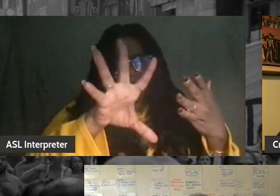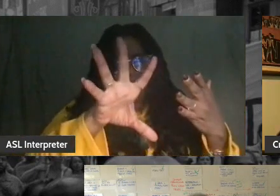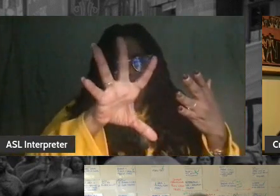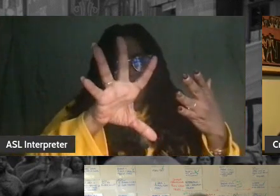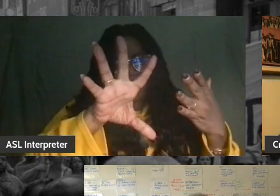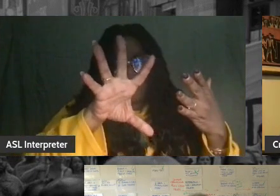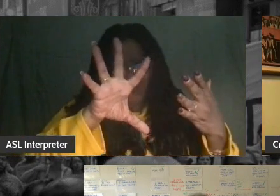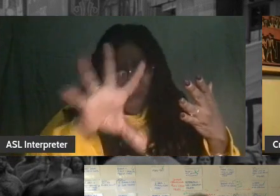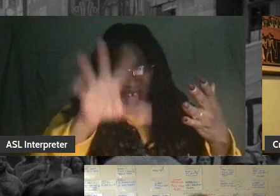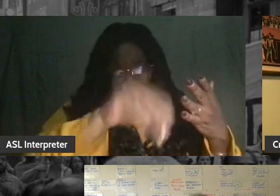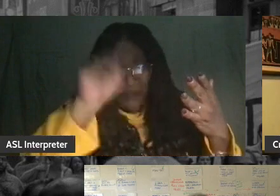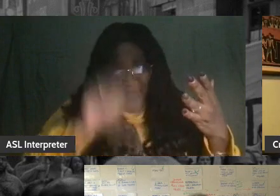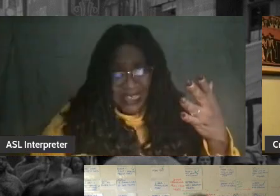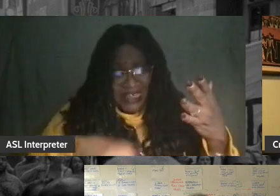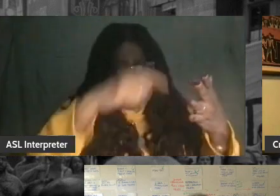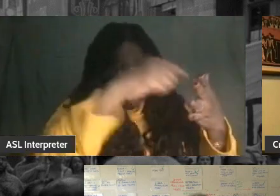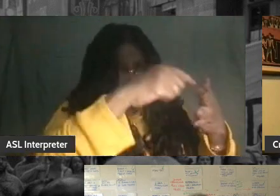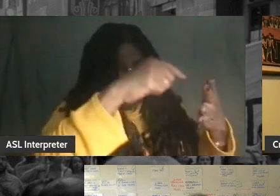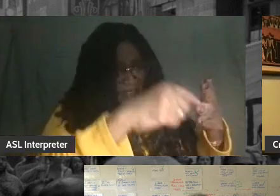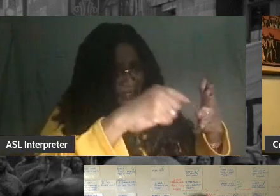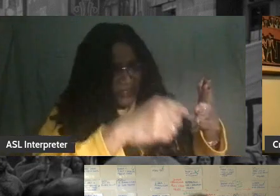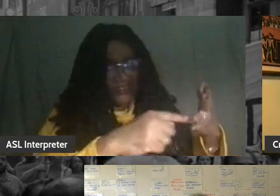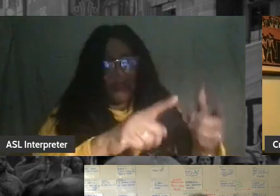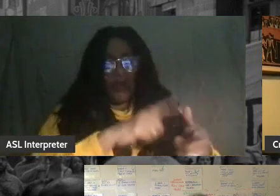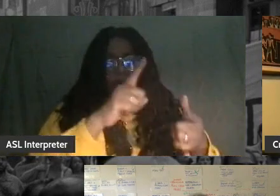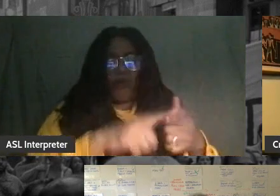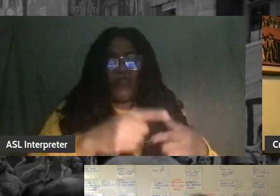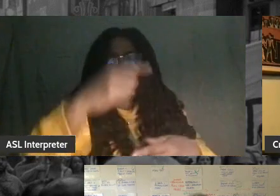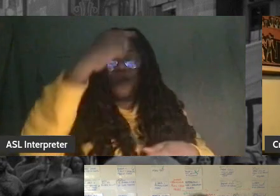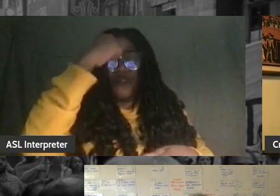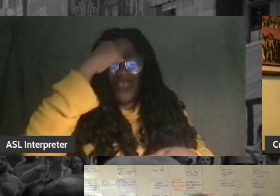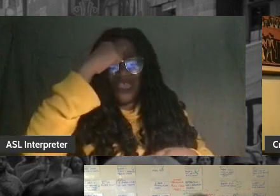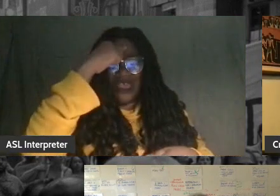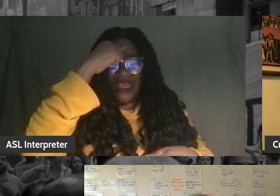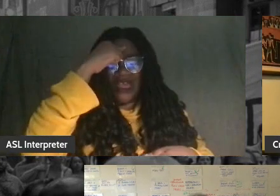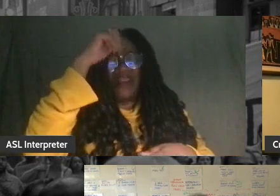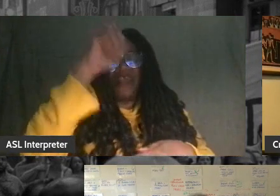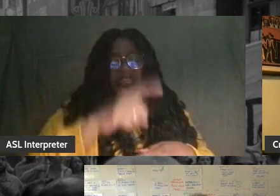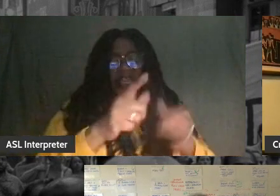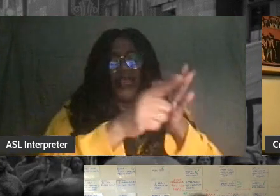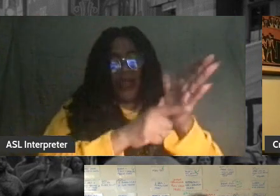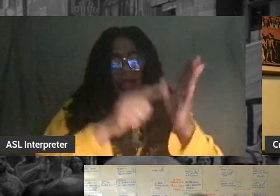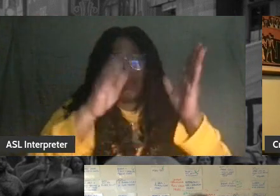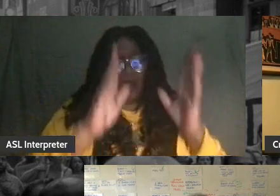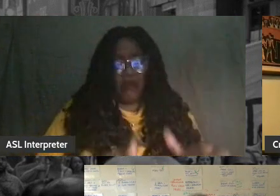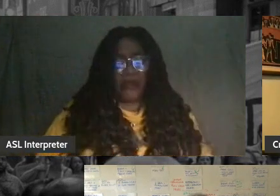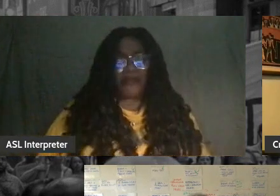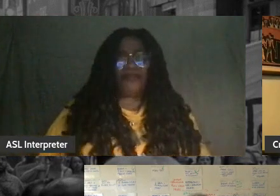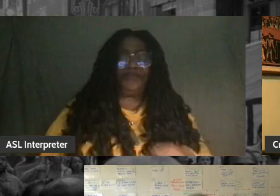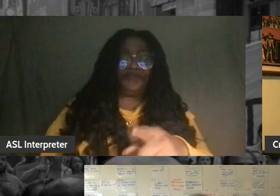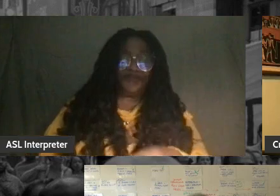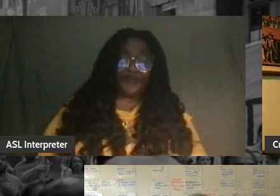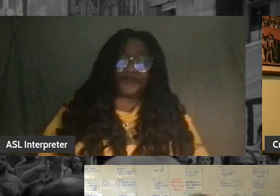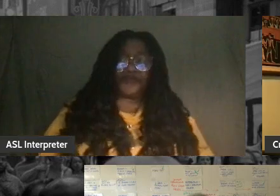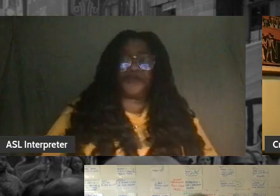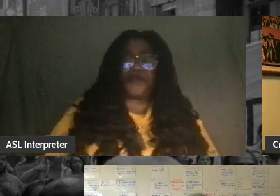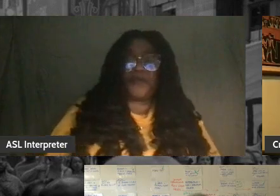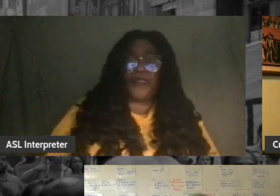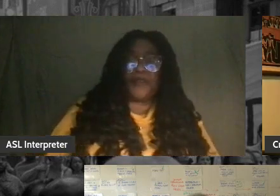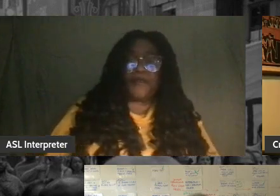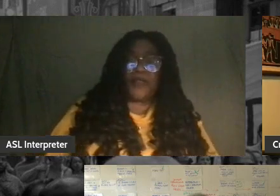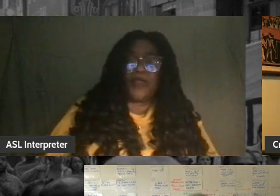is the time when a writer really should reach out to an attorney? Well, first, I want to say, Hannah, I